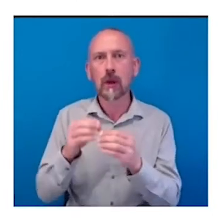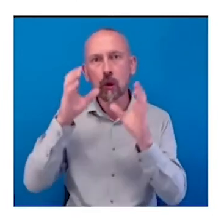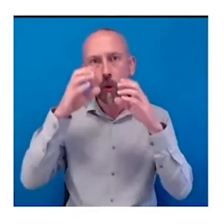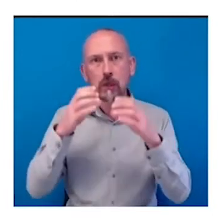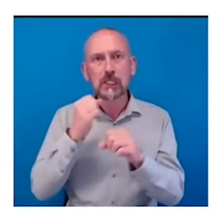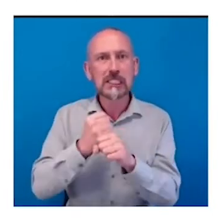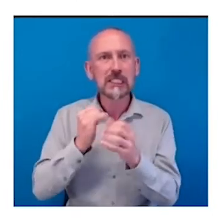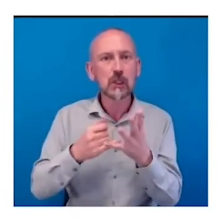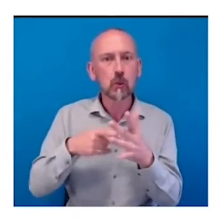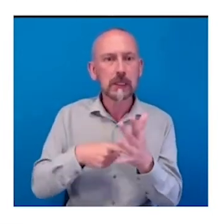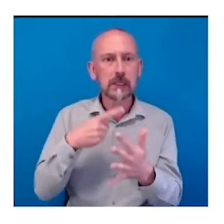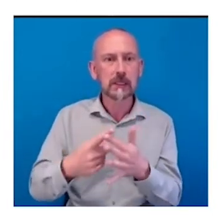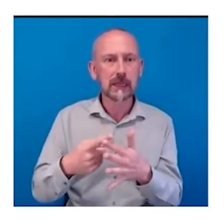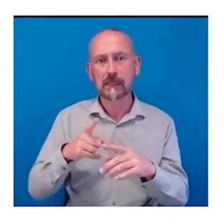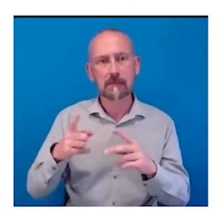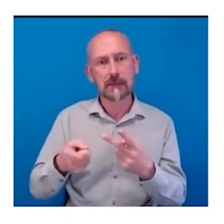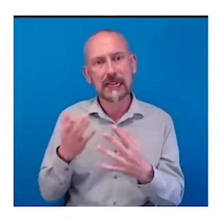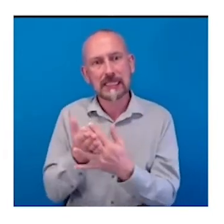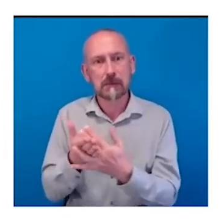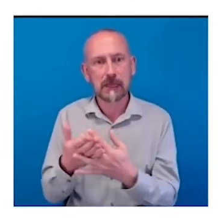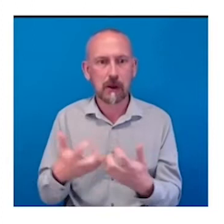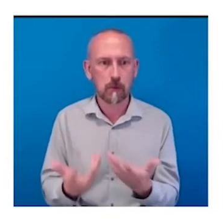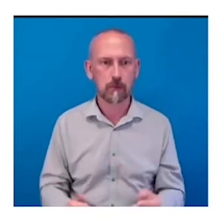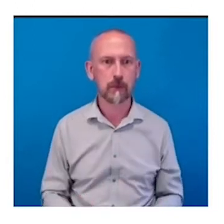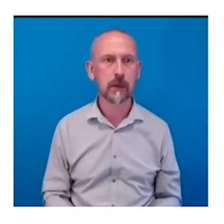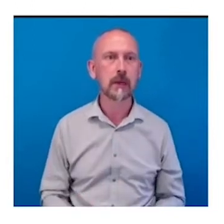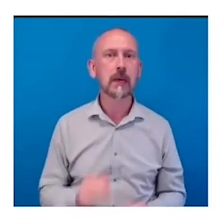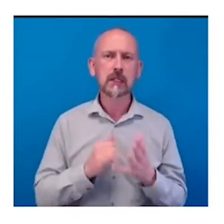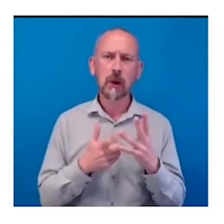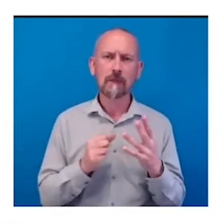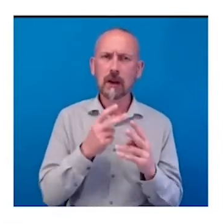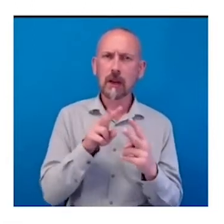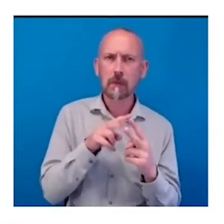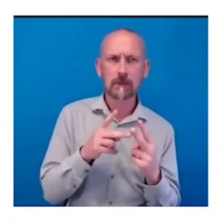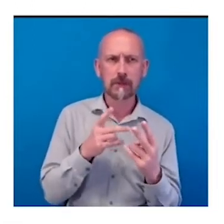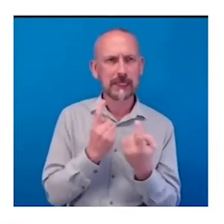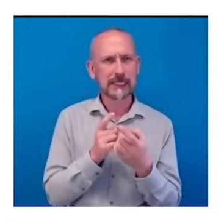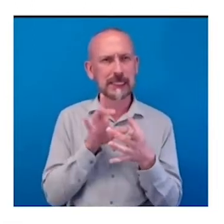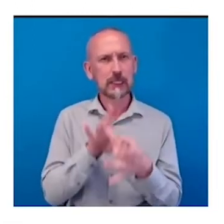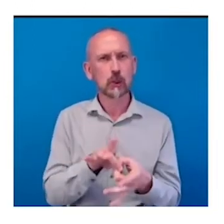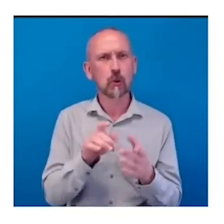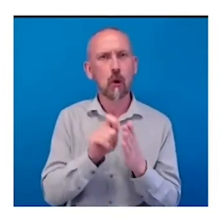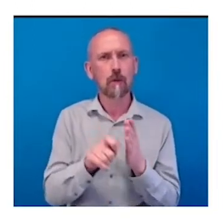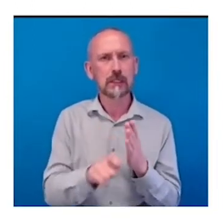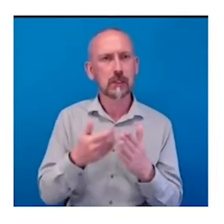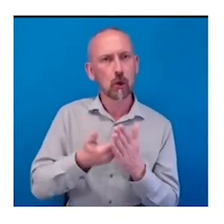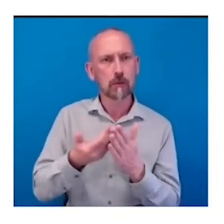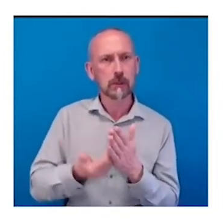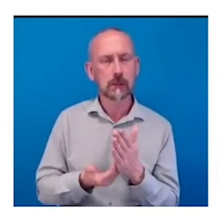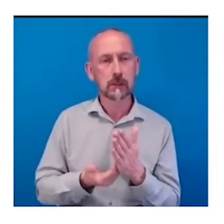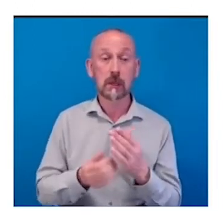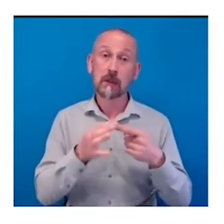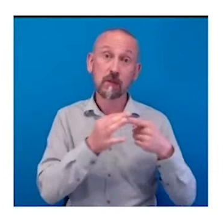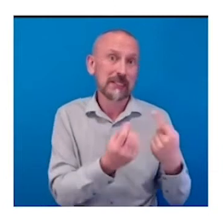So we're going to cover a few things today about accessible Office documents, and notably it's the law. Talk a little about what are Office documents,